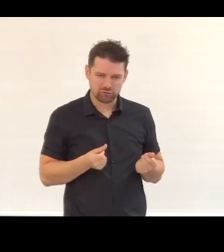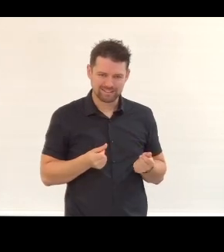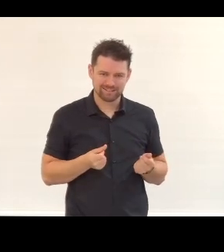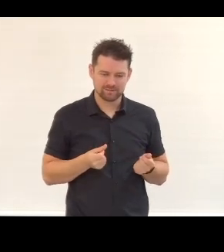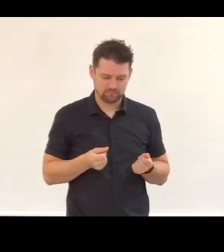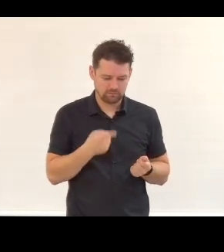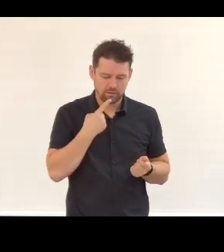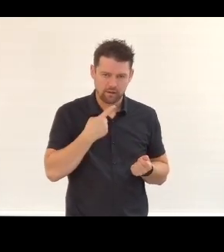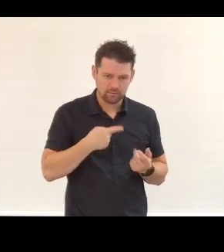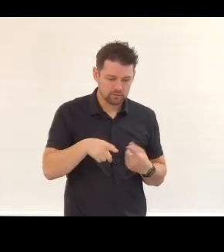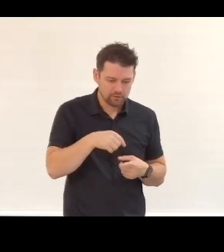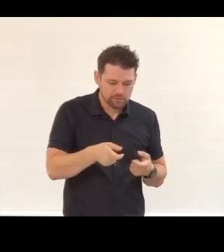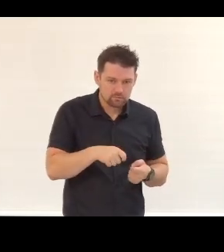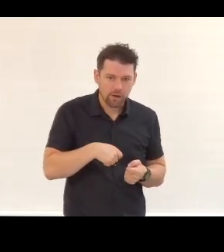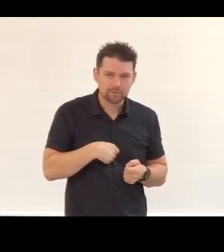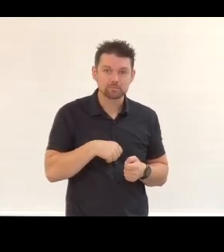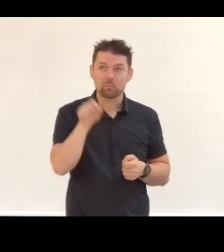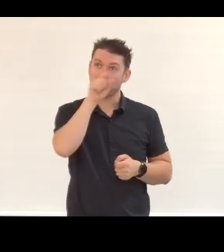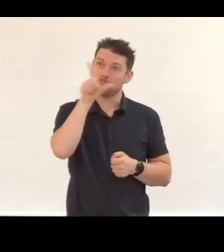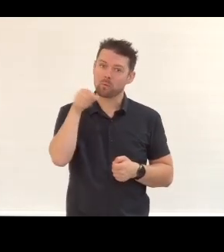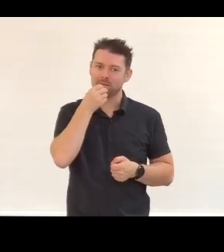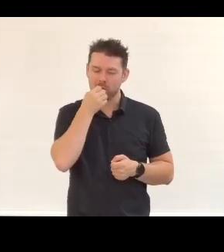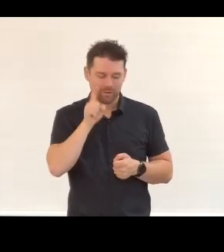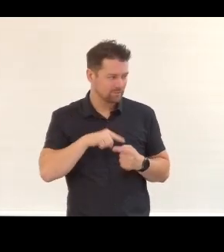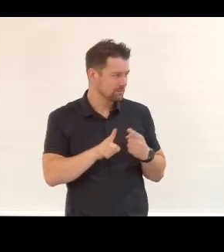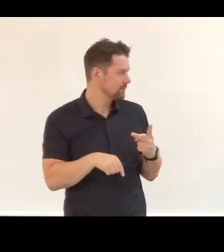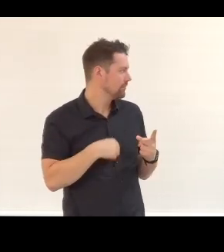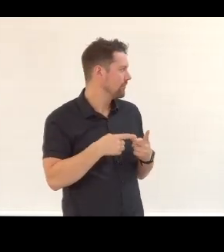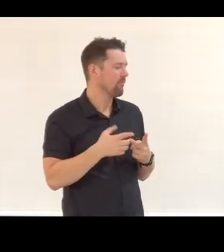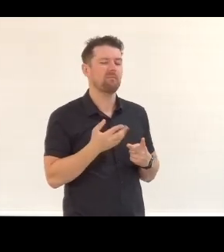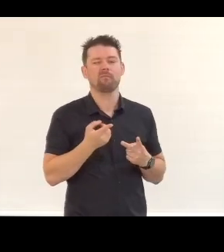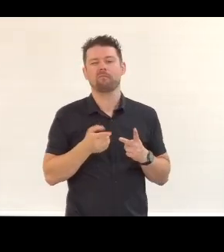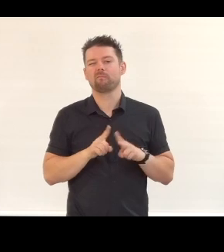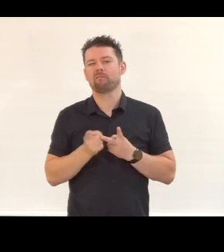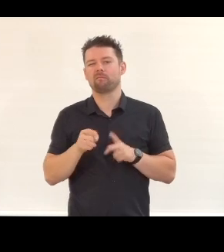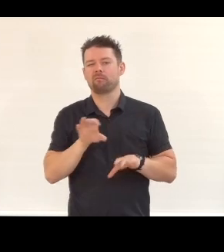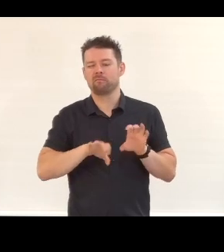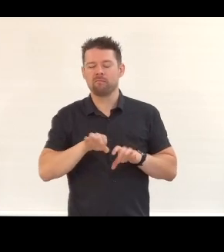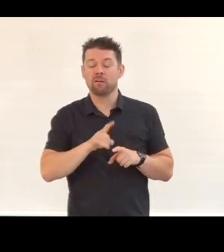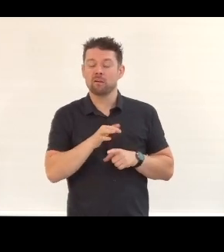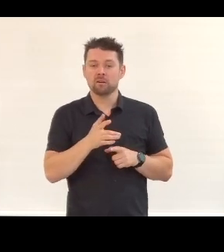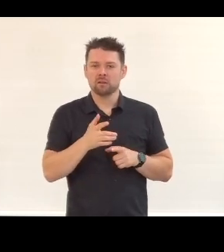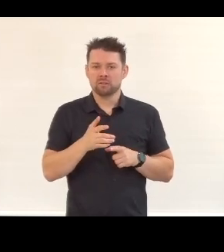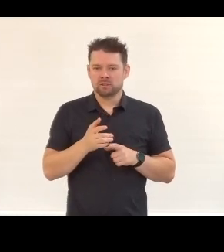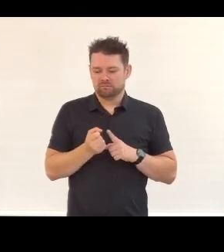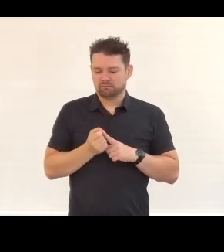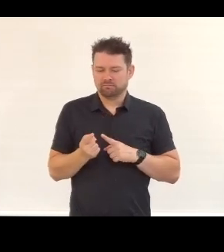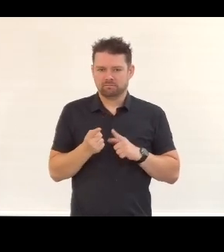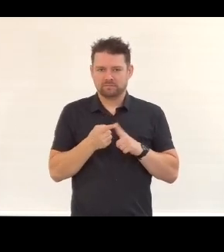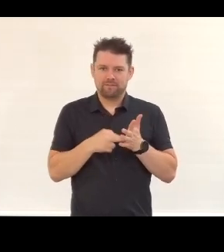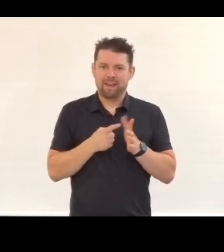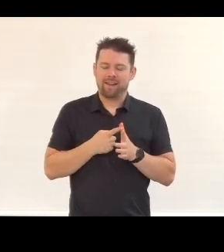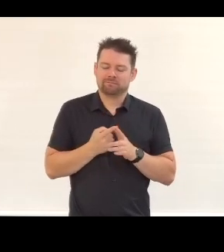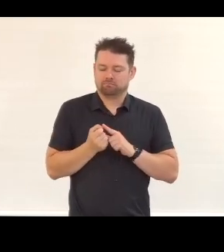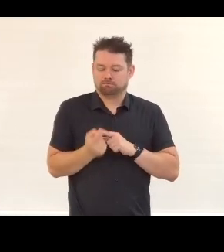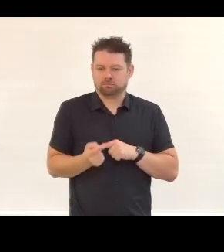ingredients. They could do some experiments, and they also had like a kind of test EVA very close to the habitat, but that they